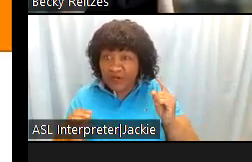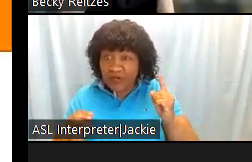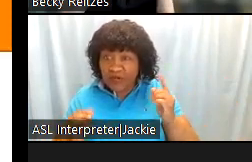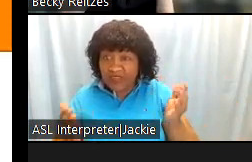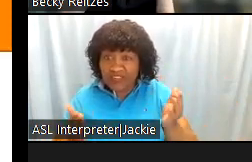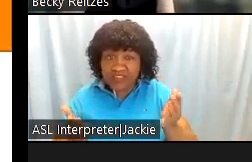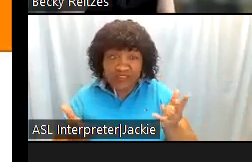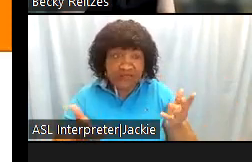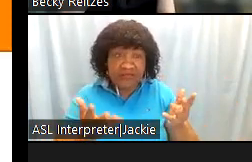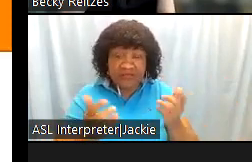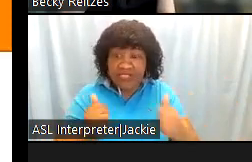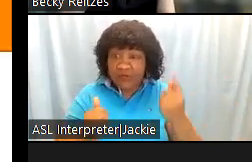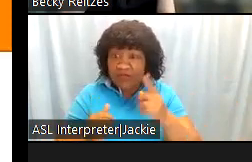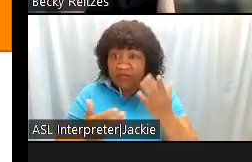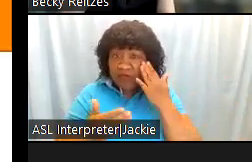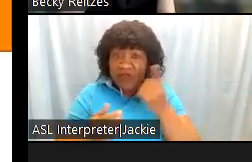to this?